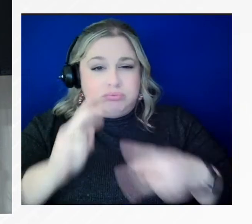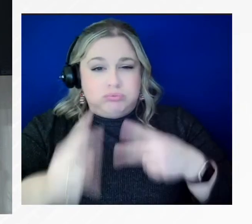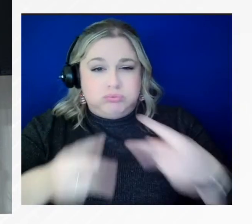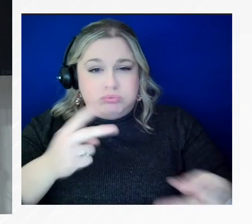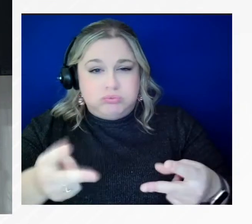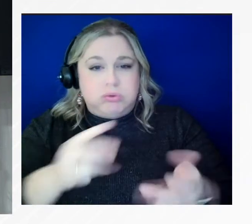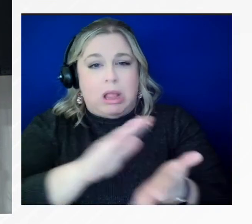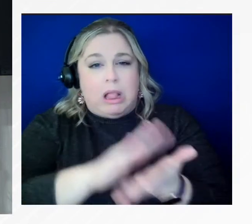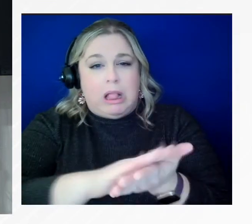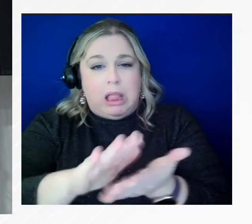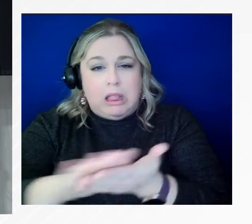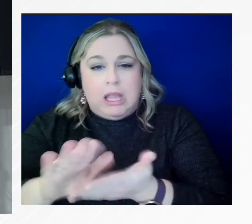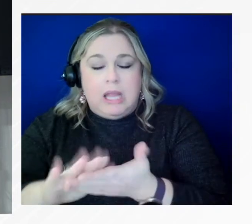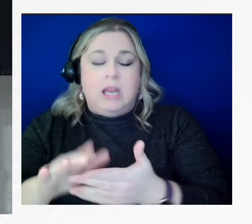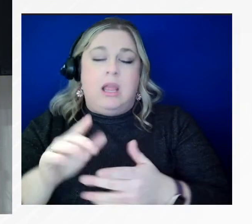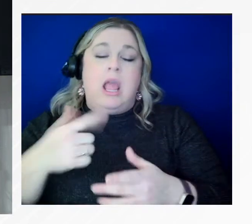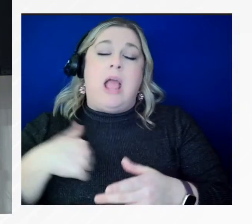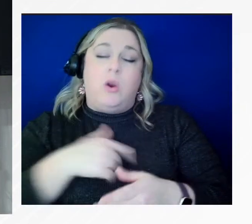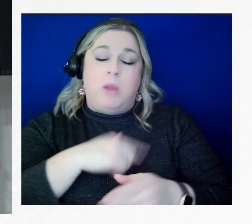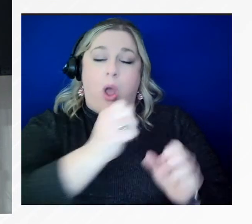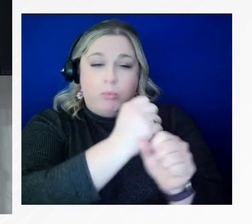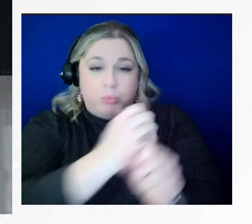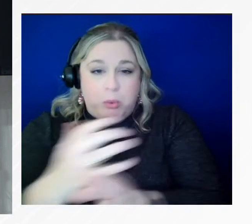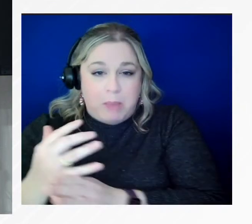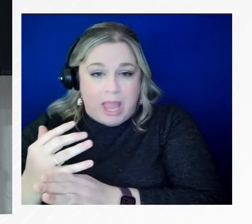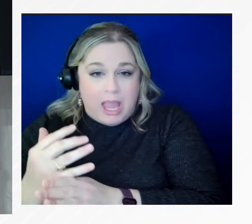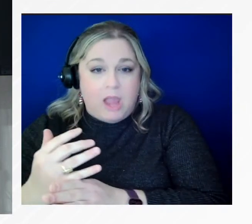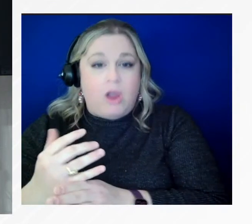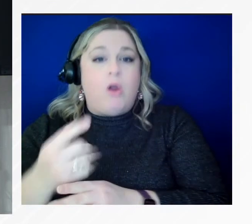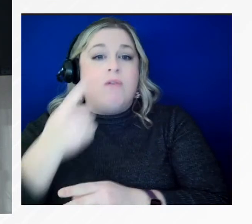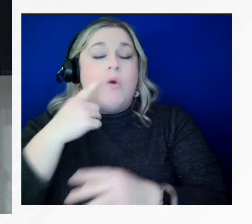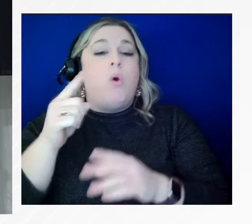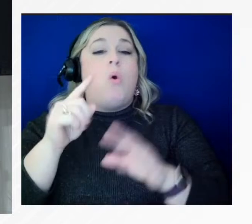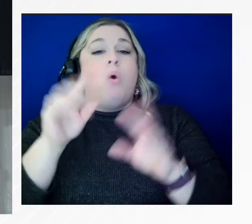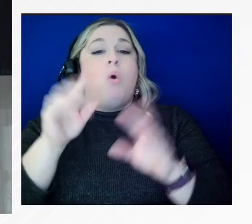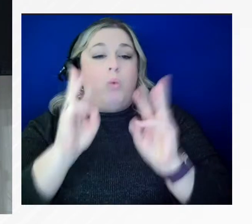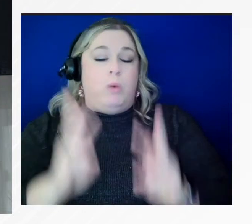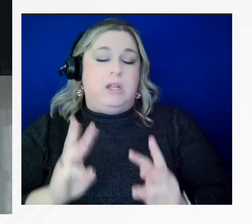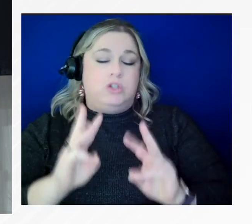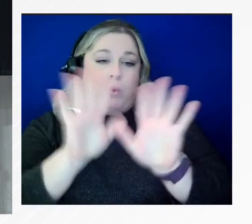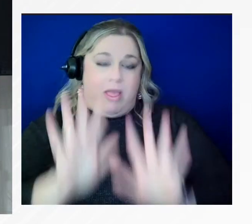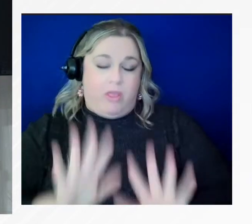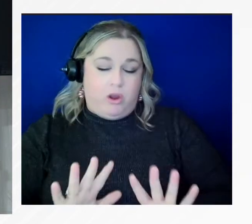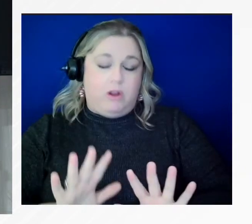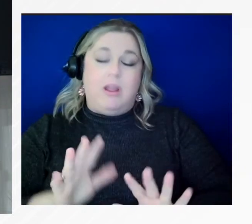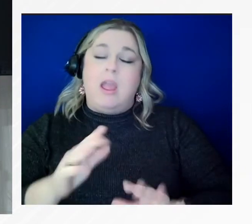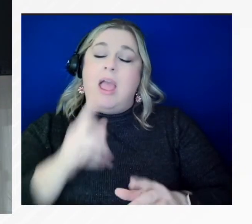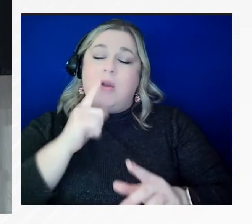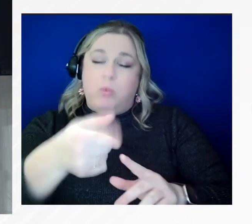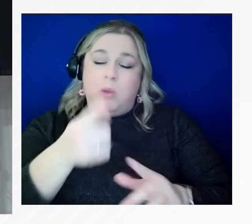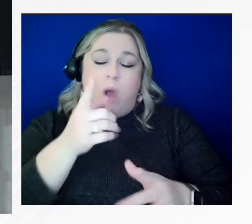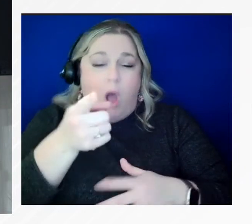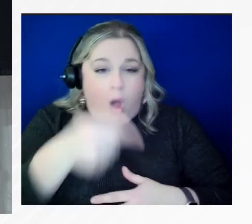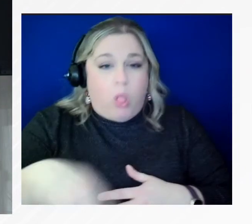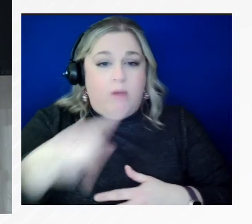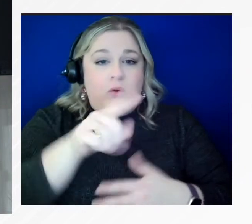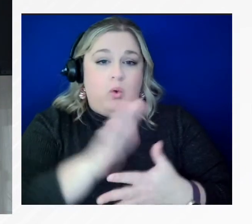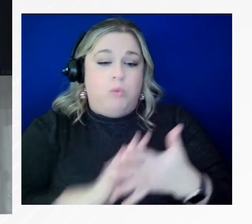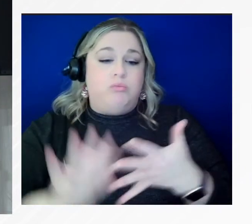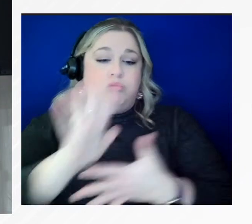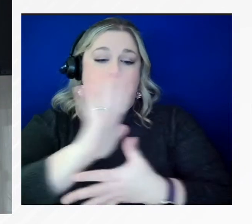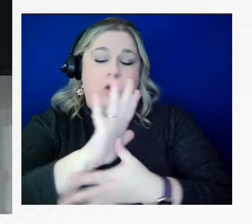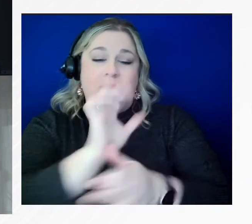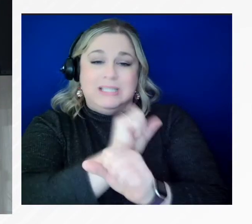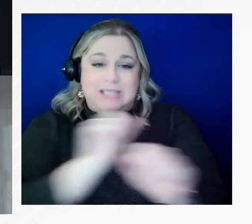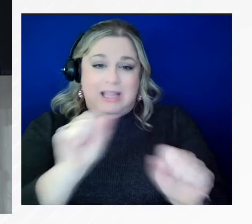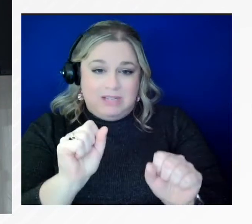all residents to prioritize safety during the process. We also recognize the importance of supporting our local